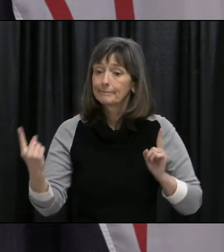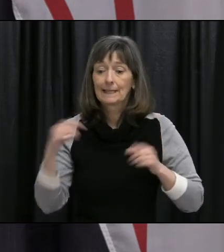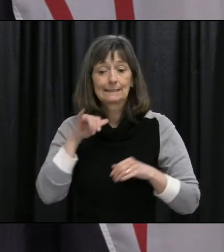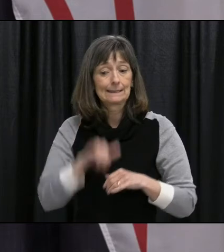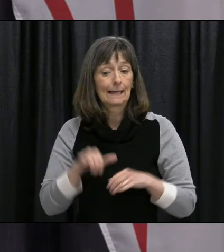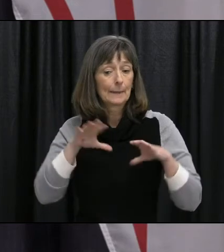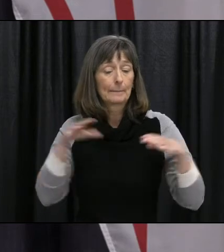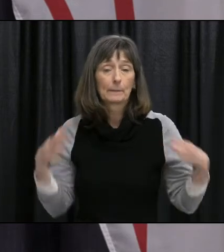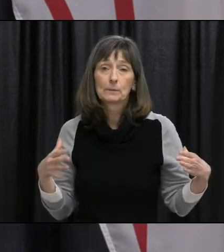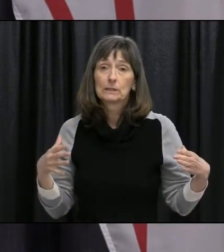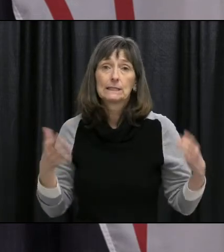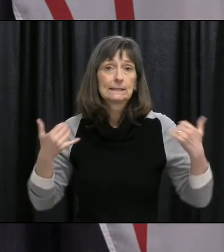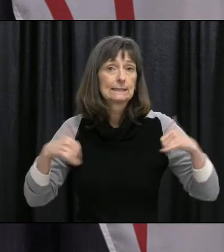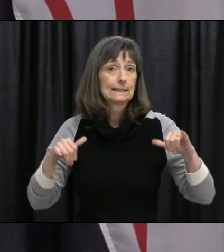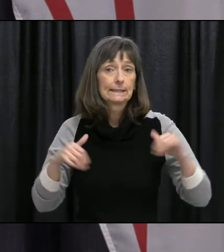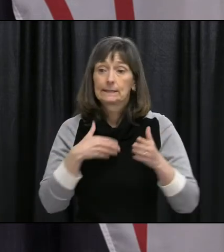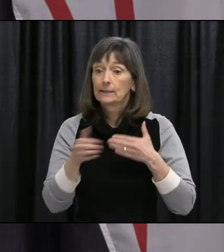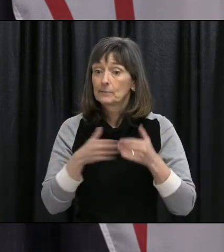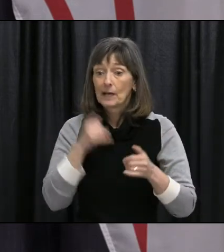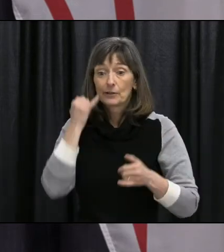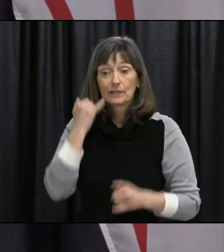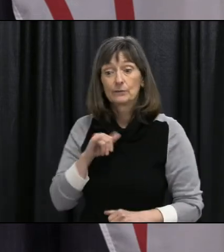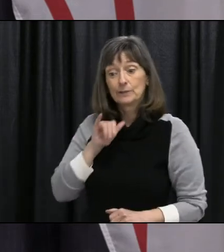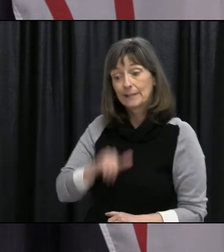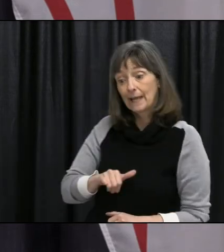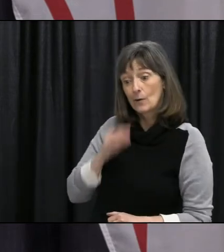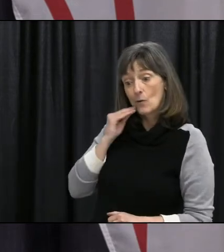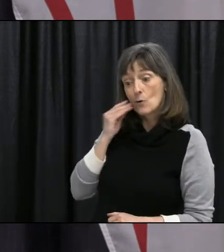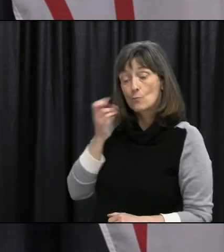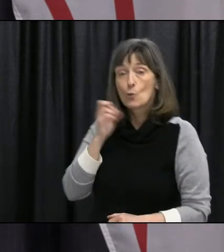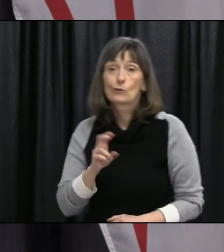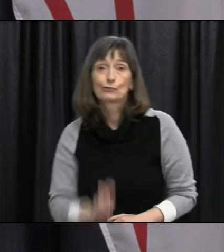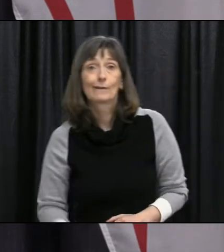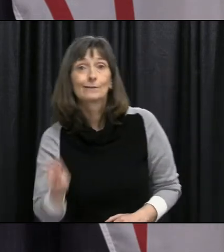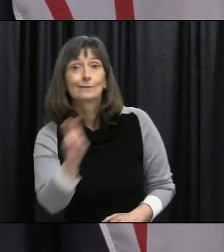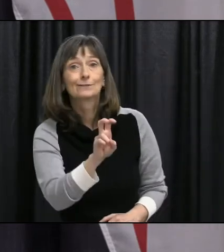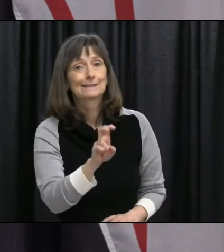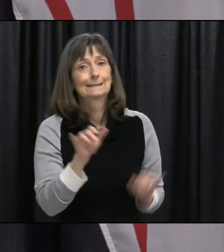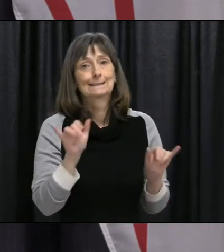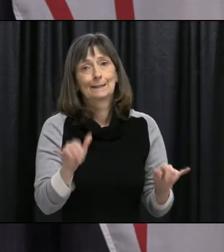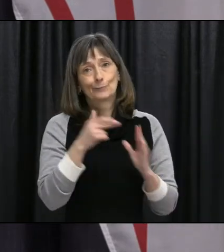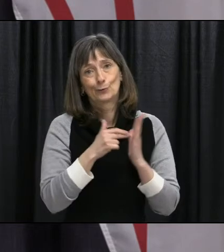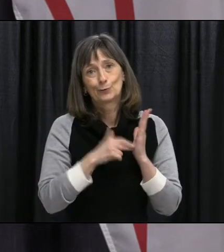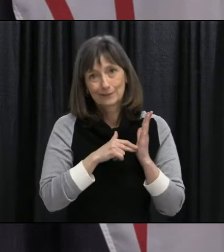bubble, those all still apply regardless of what kind of travel you're doing. And,